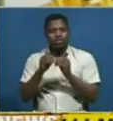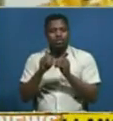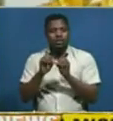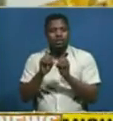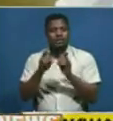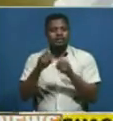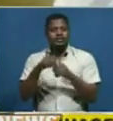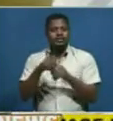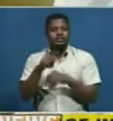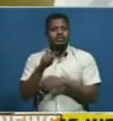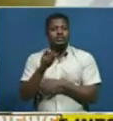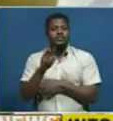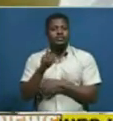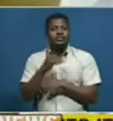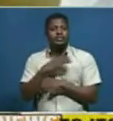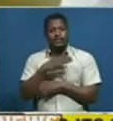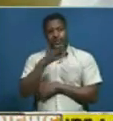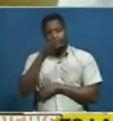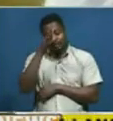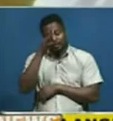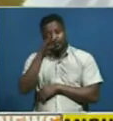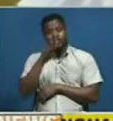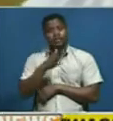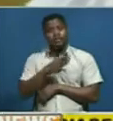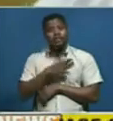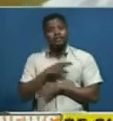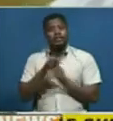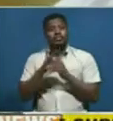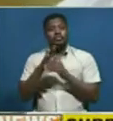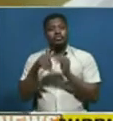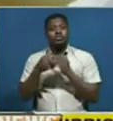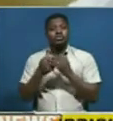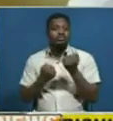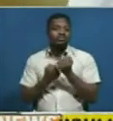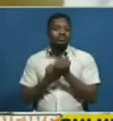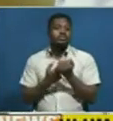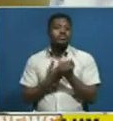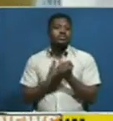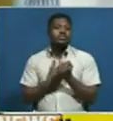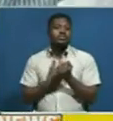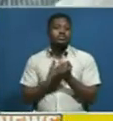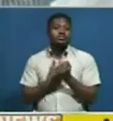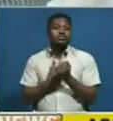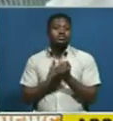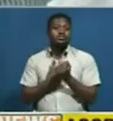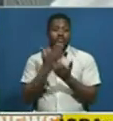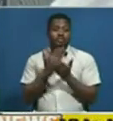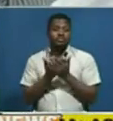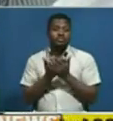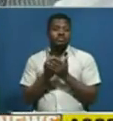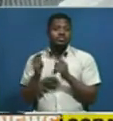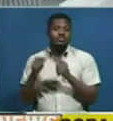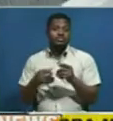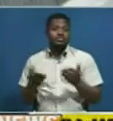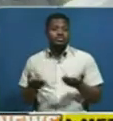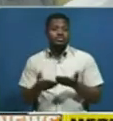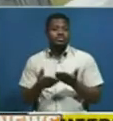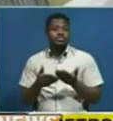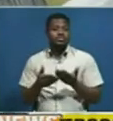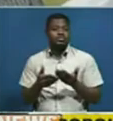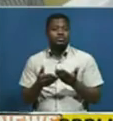education in TVET. My father and all my family members supported me that it is good to do this.